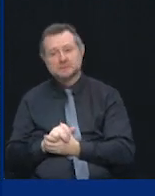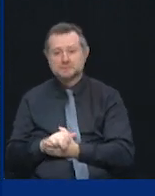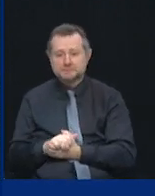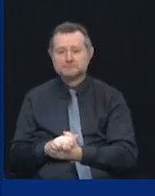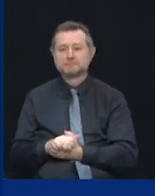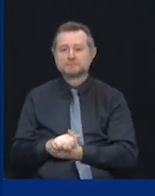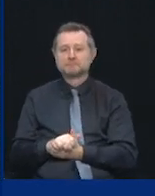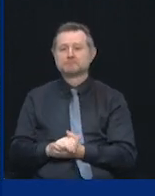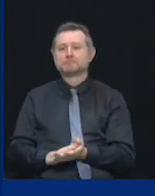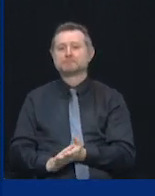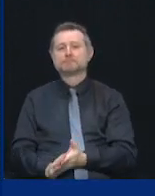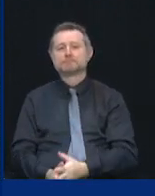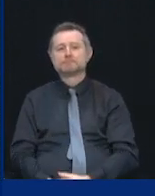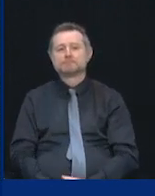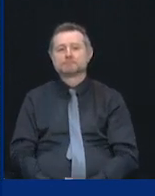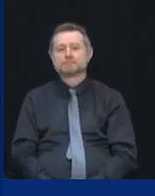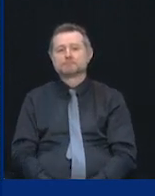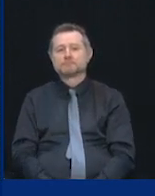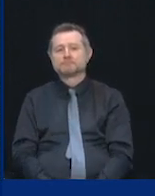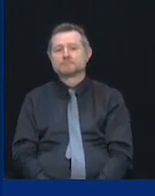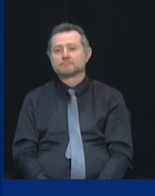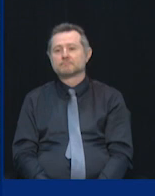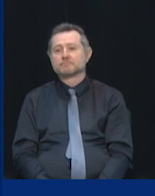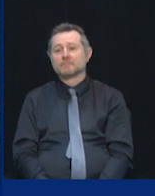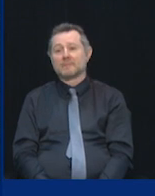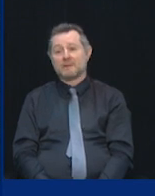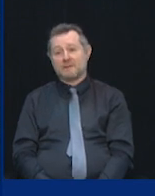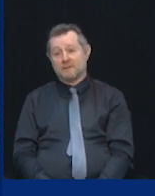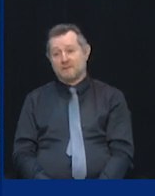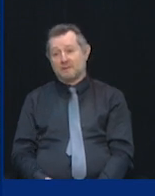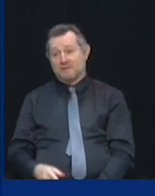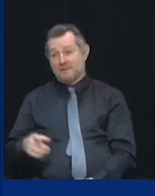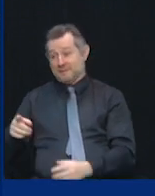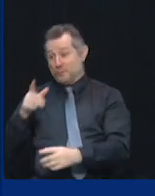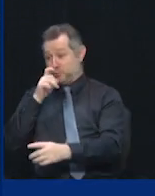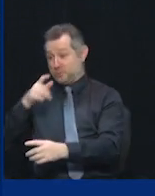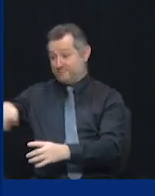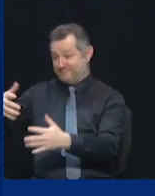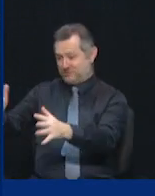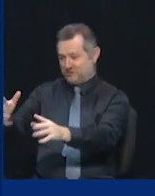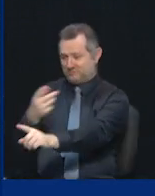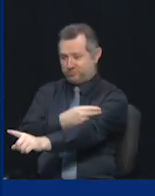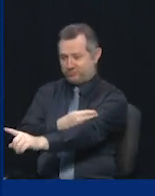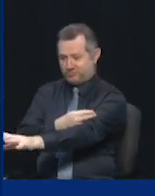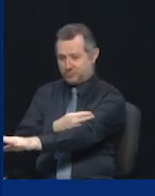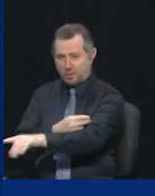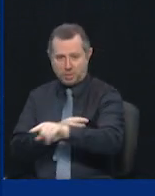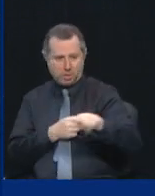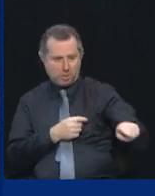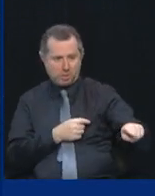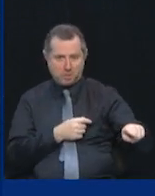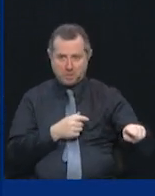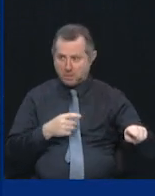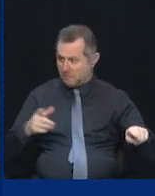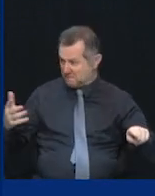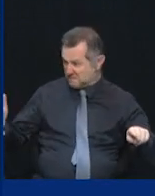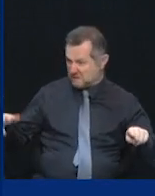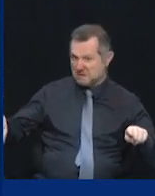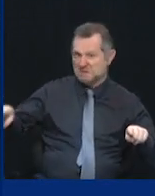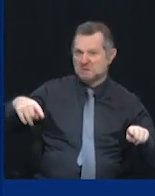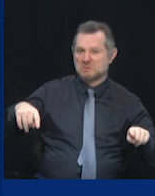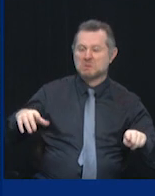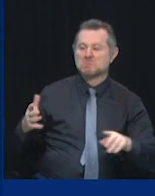discriminating against people who got a vaccine, which is almost inexplicable to me.